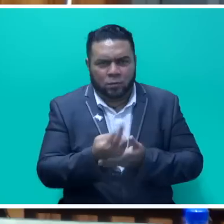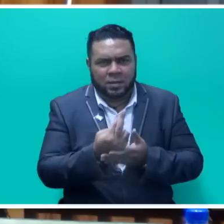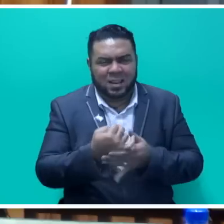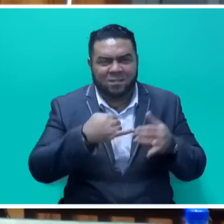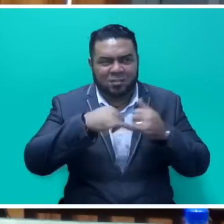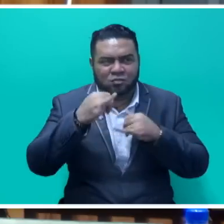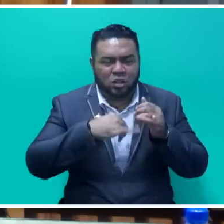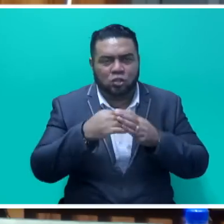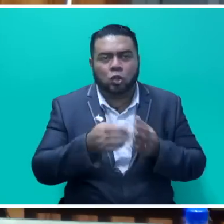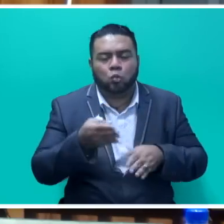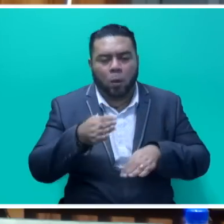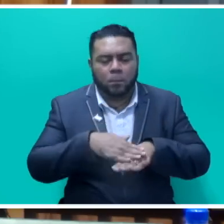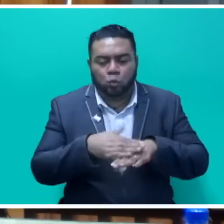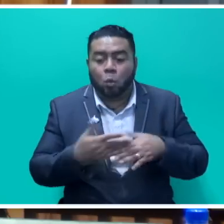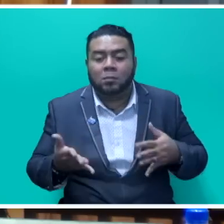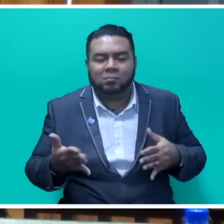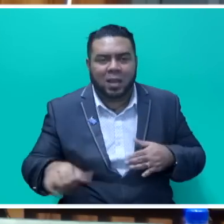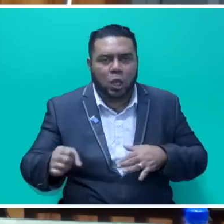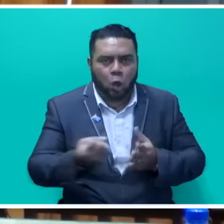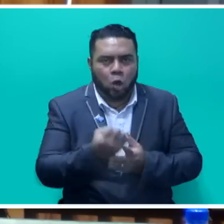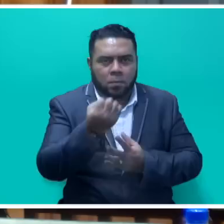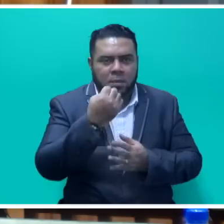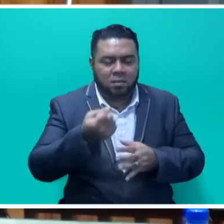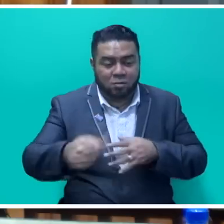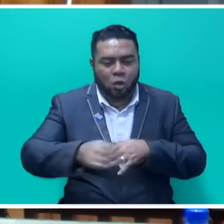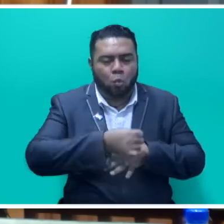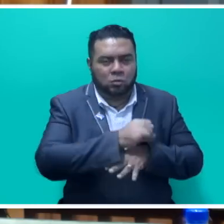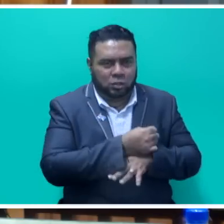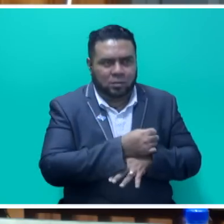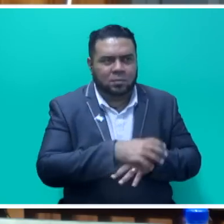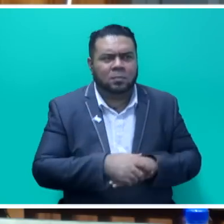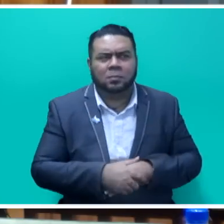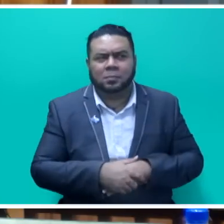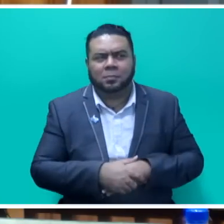and into our blue economy. Secure $1 million